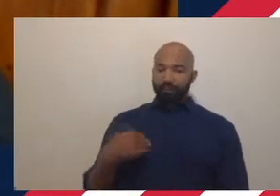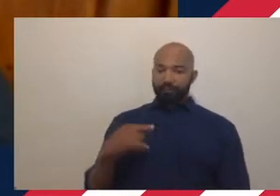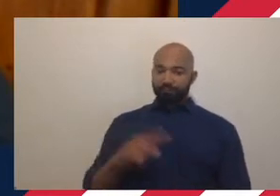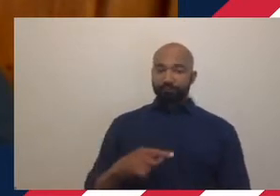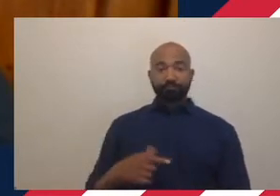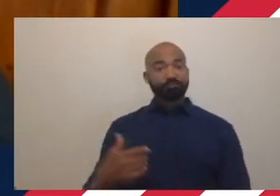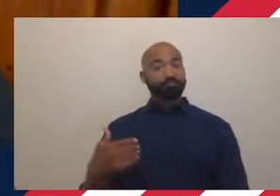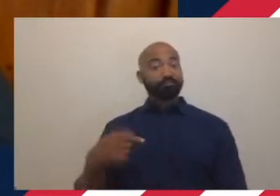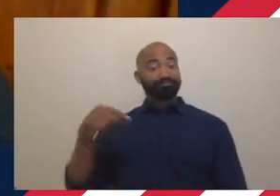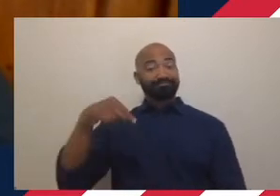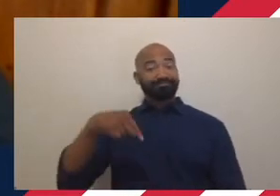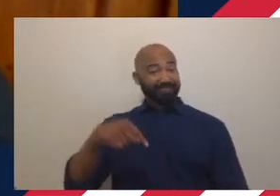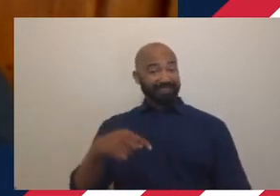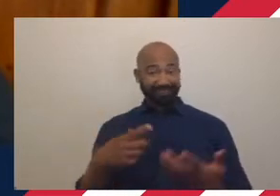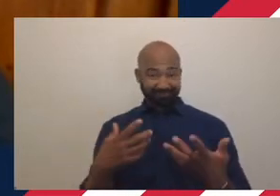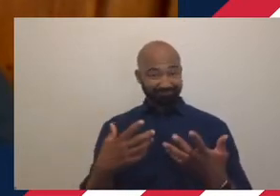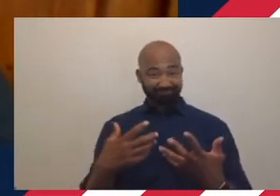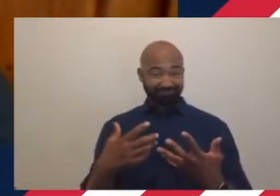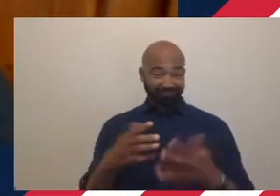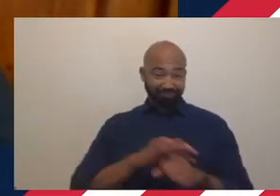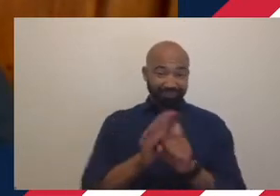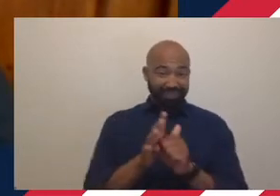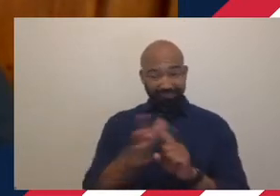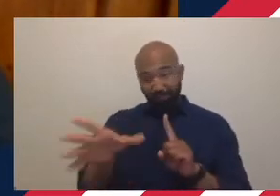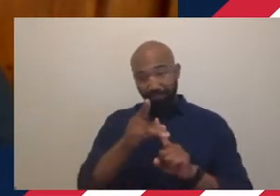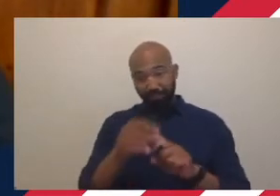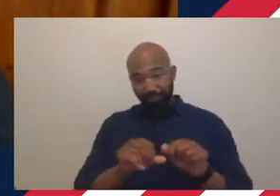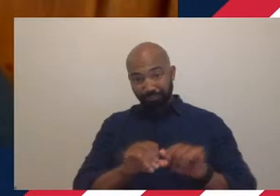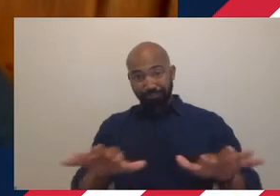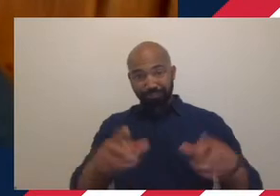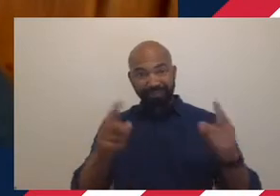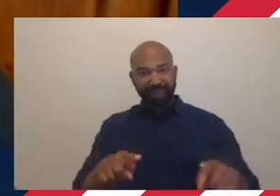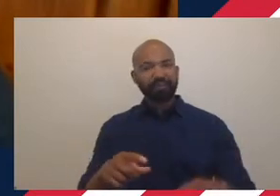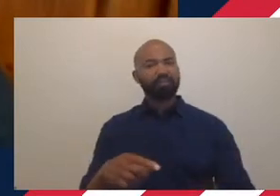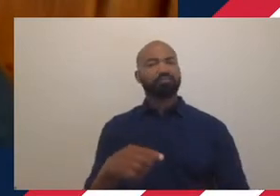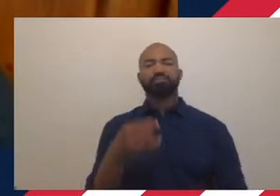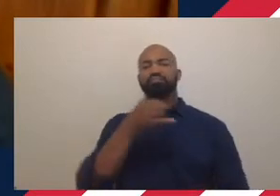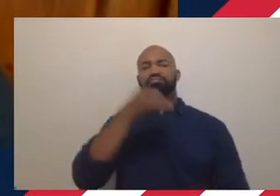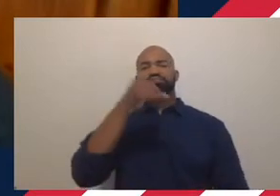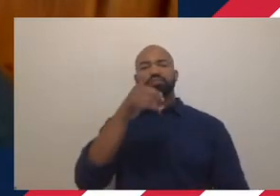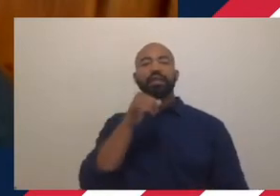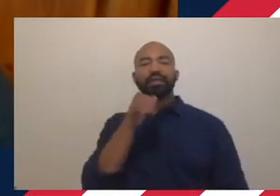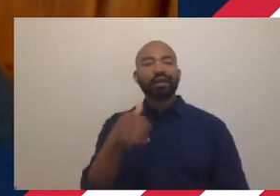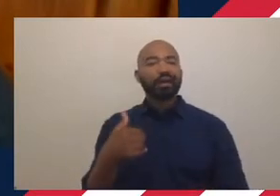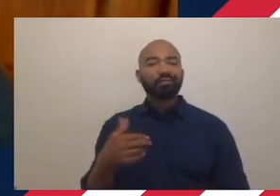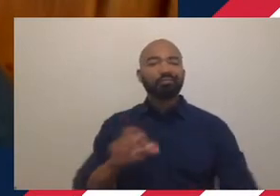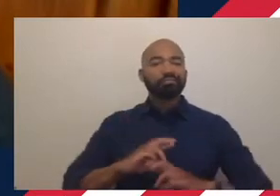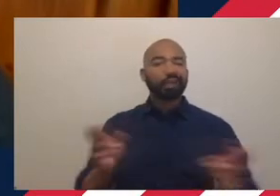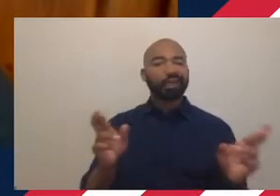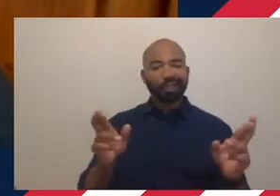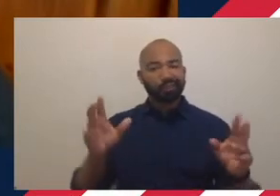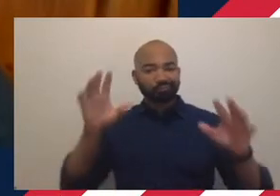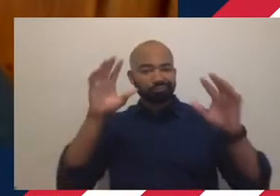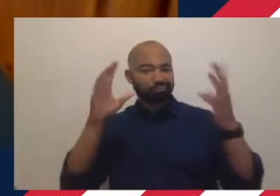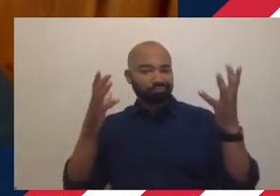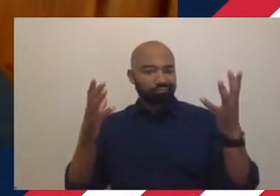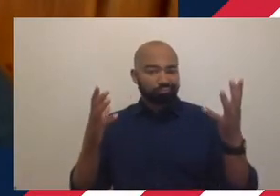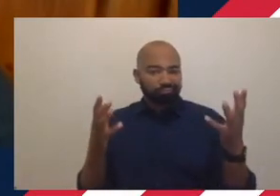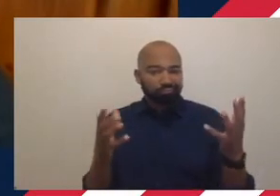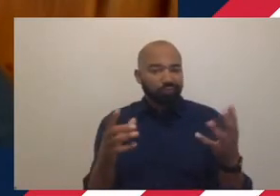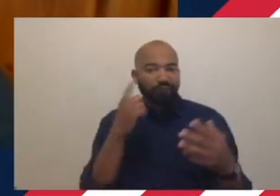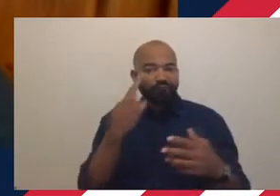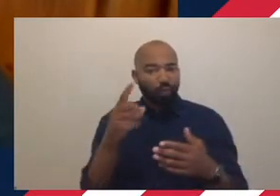administration was so woefully unprepared. And because OSHA refuses to issue a